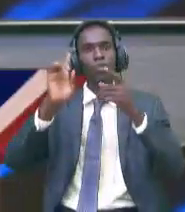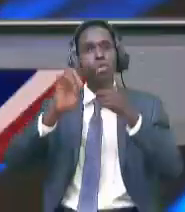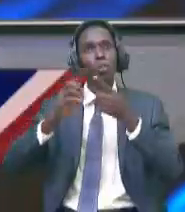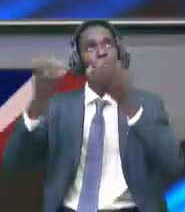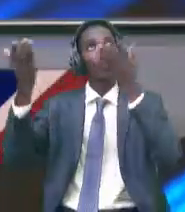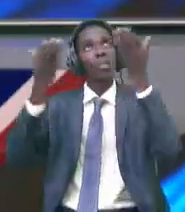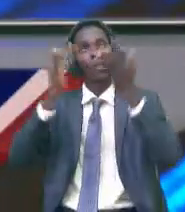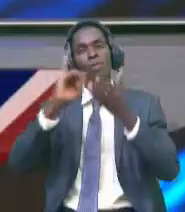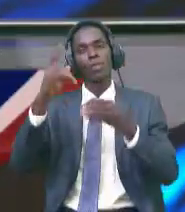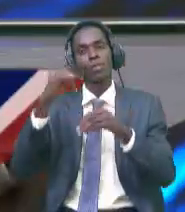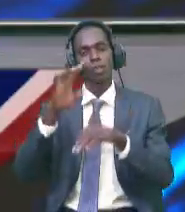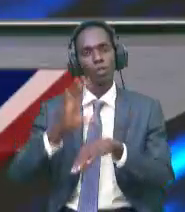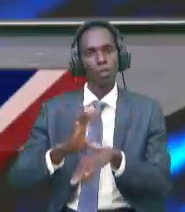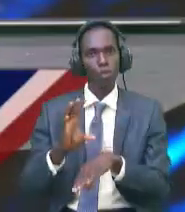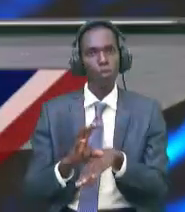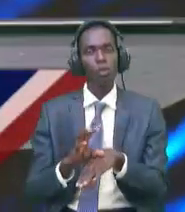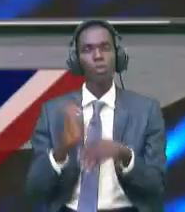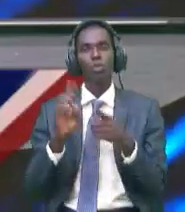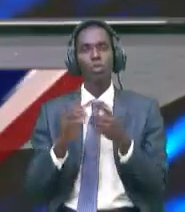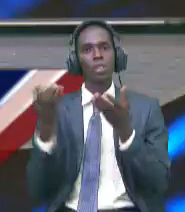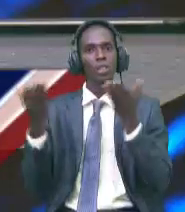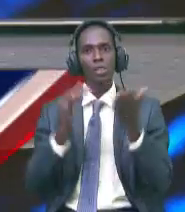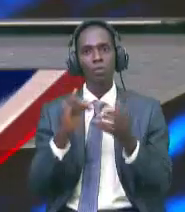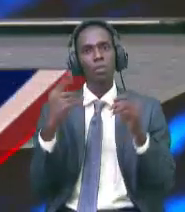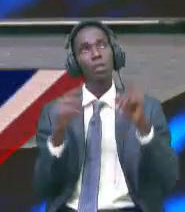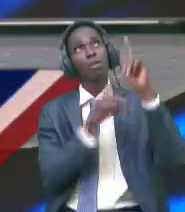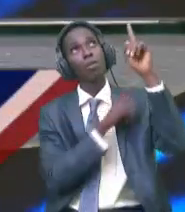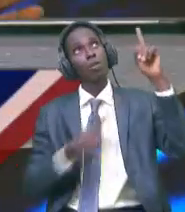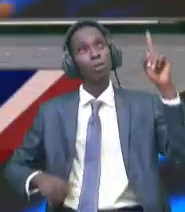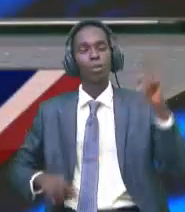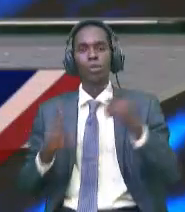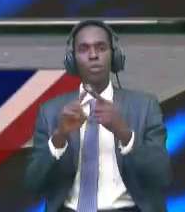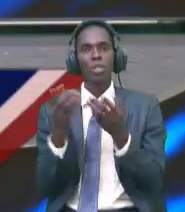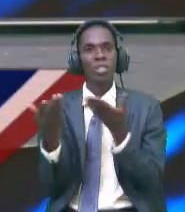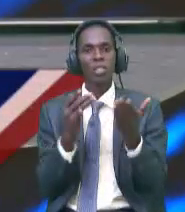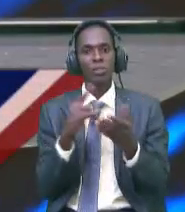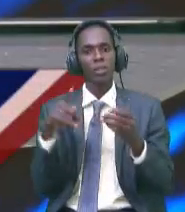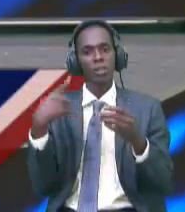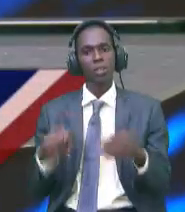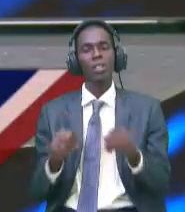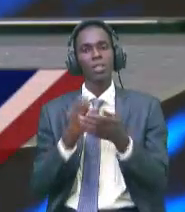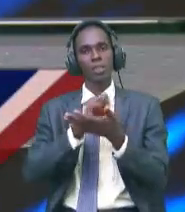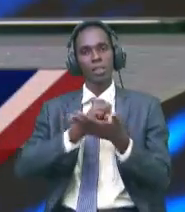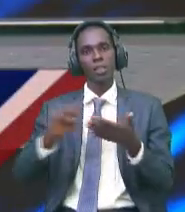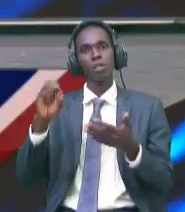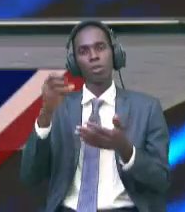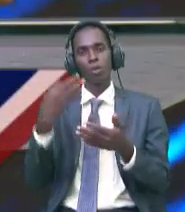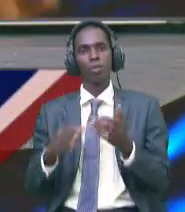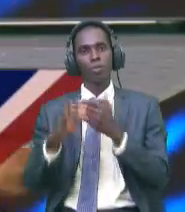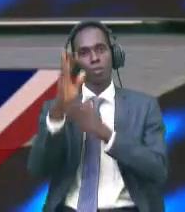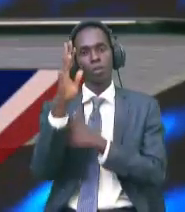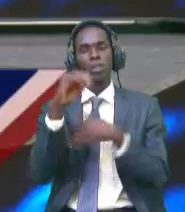the church, to serving the Lord, to serving the saints of God in